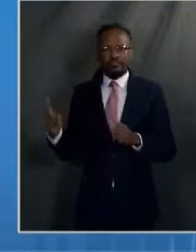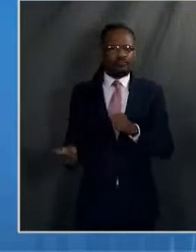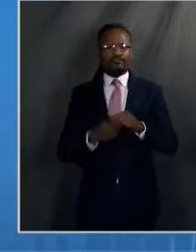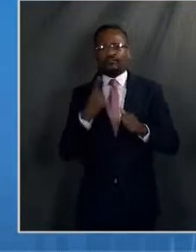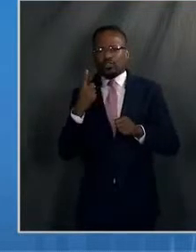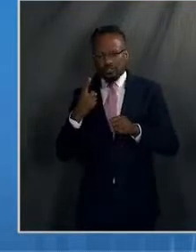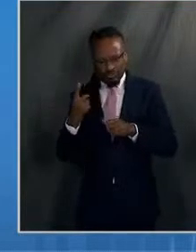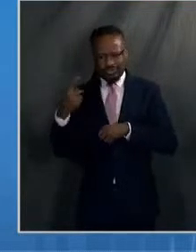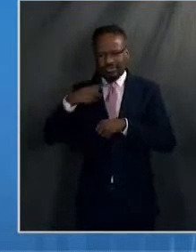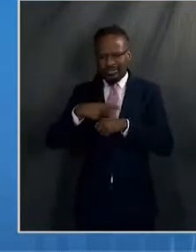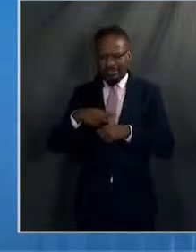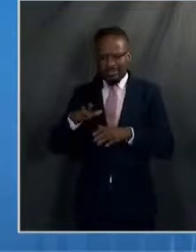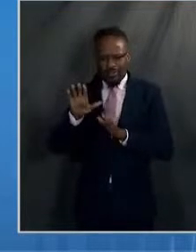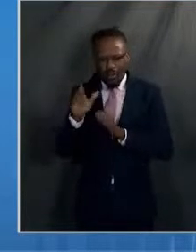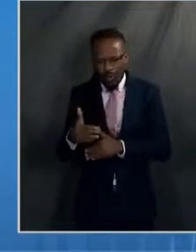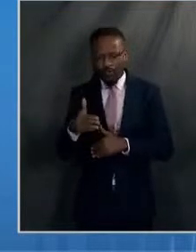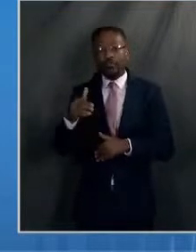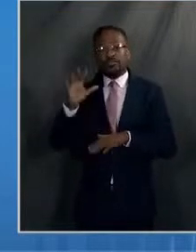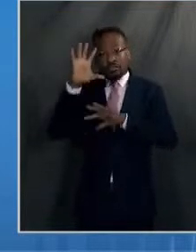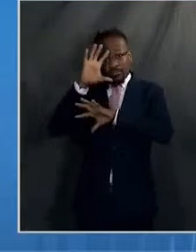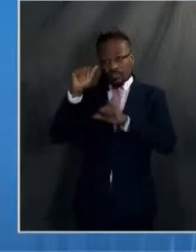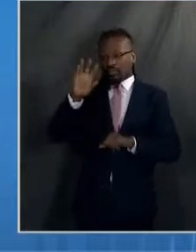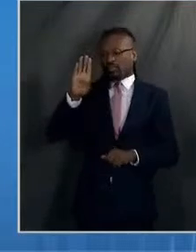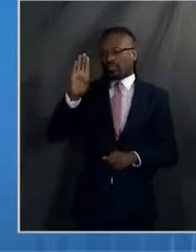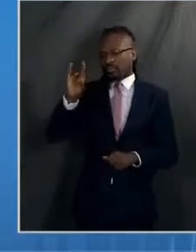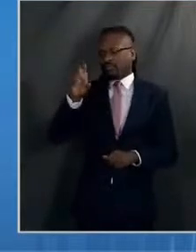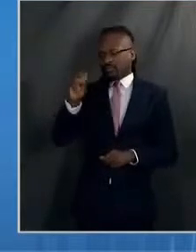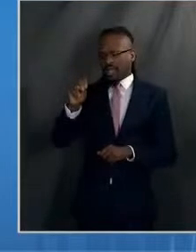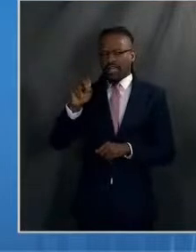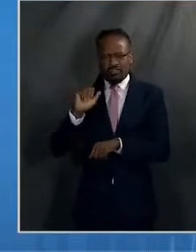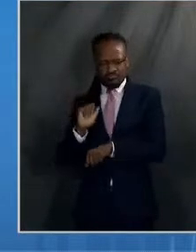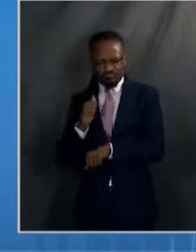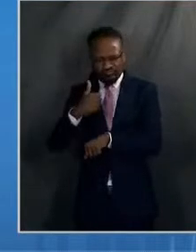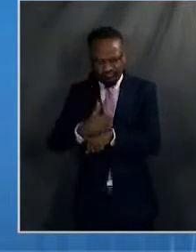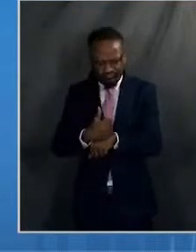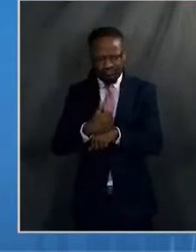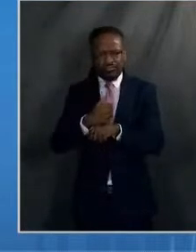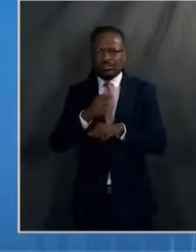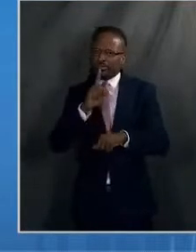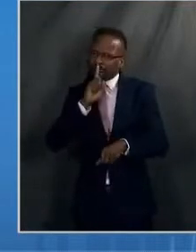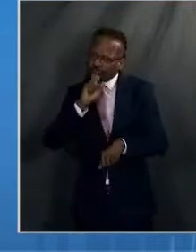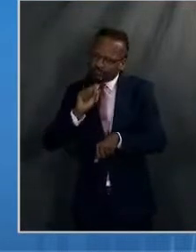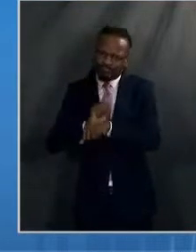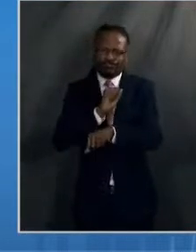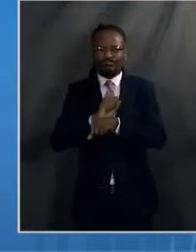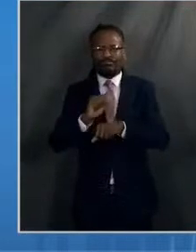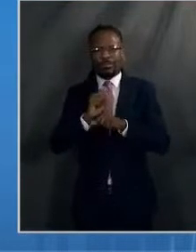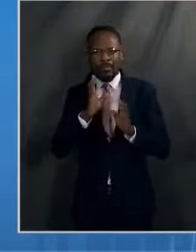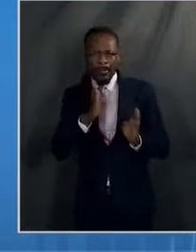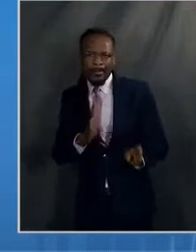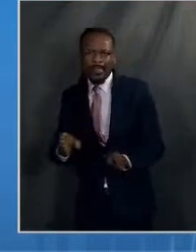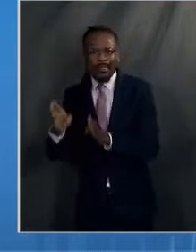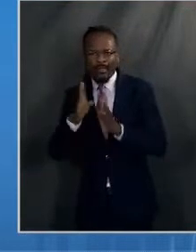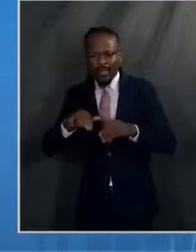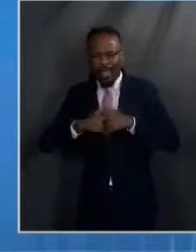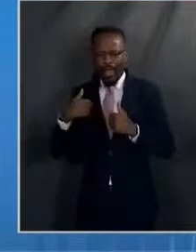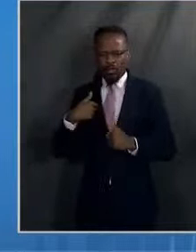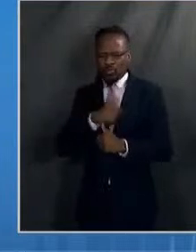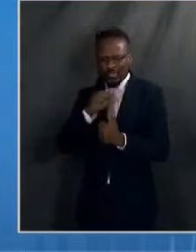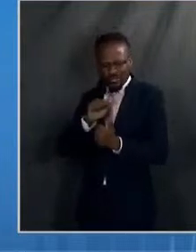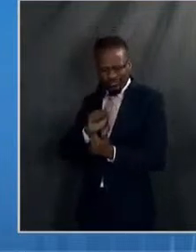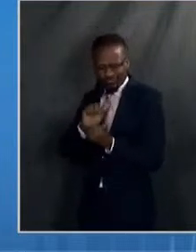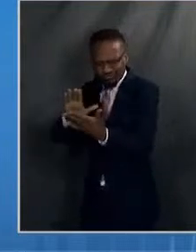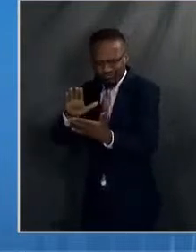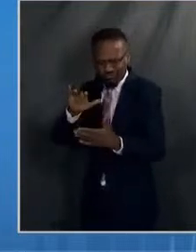out a comprehensive national strategy to defeat this virus and get back to our way of life.